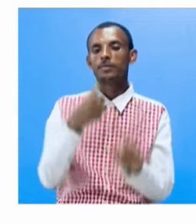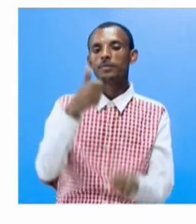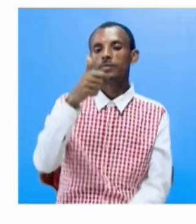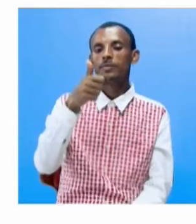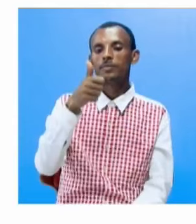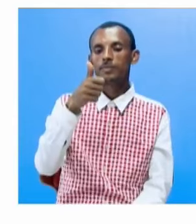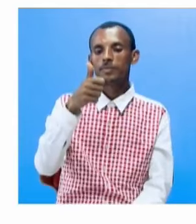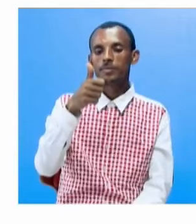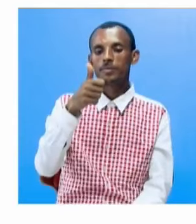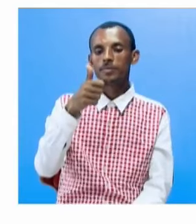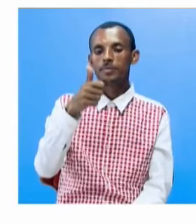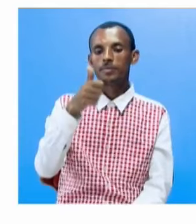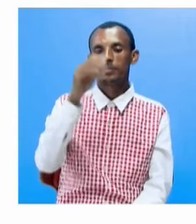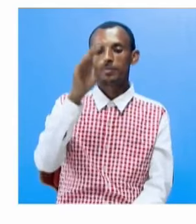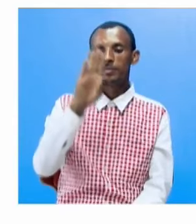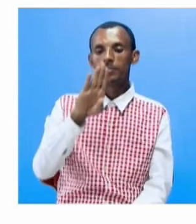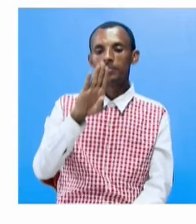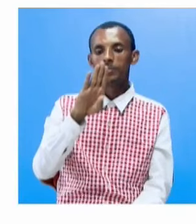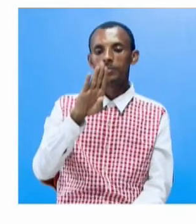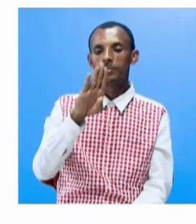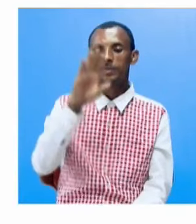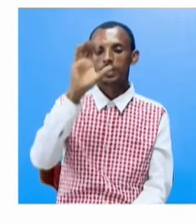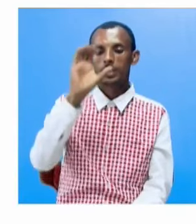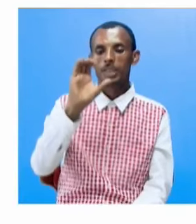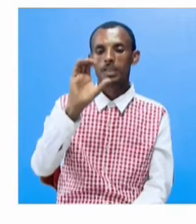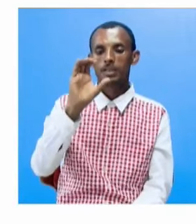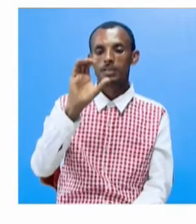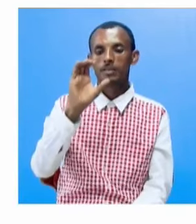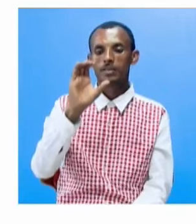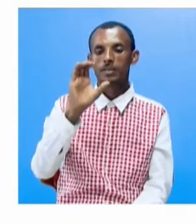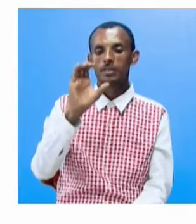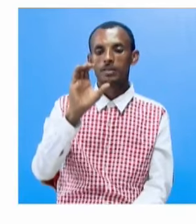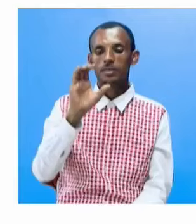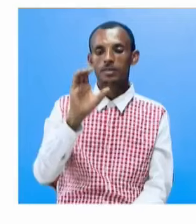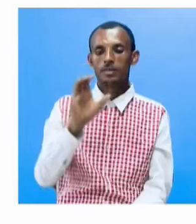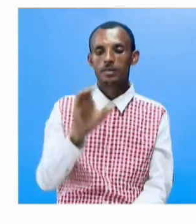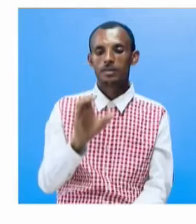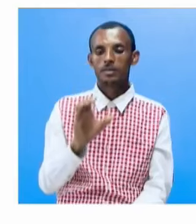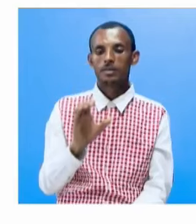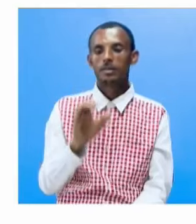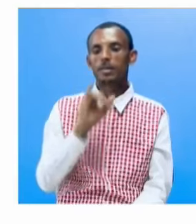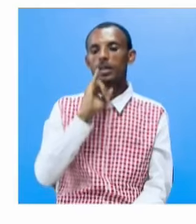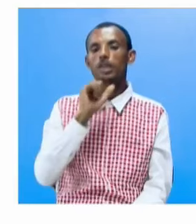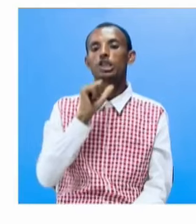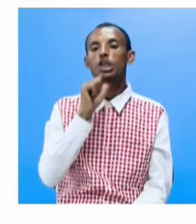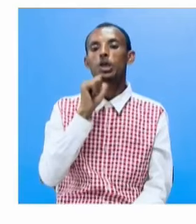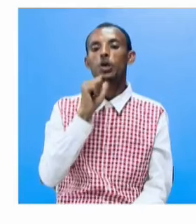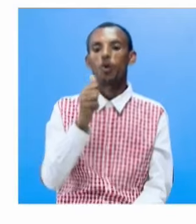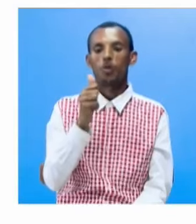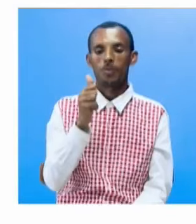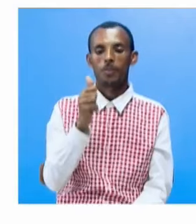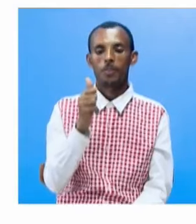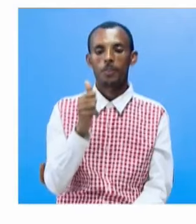A, B, C is not